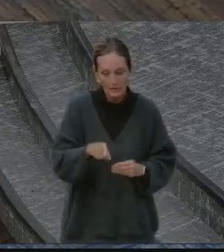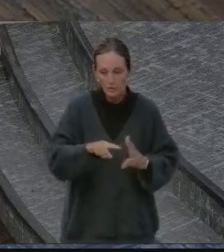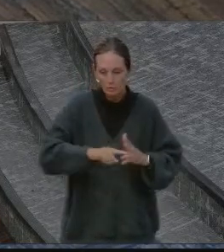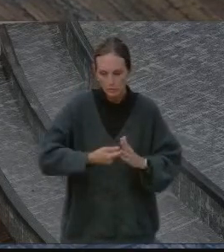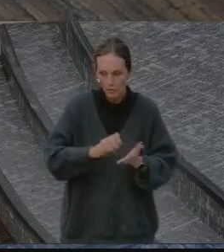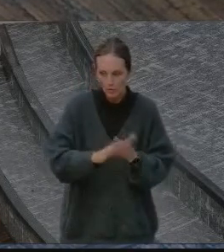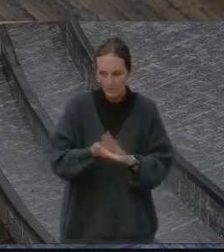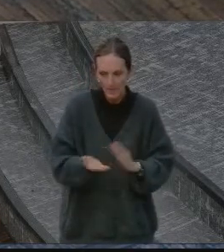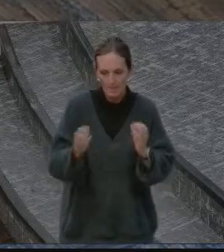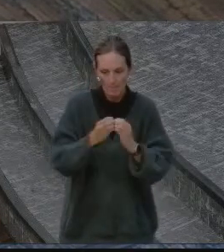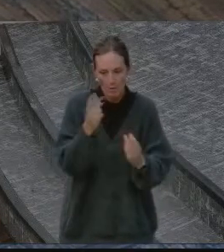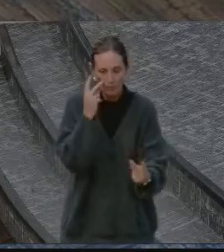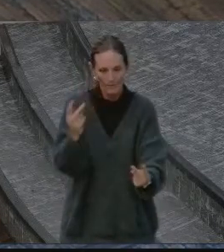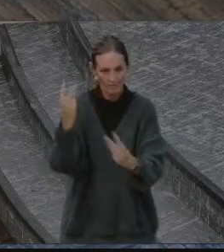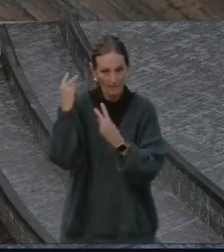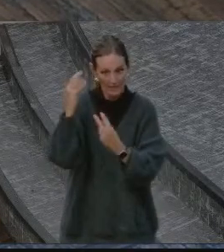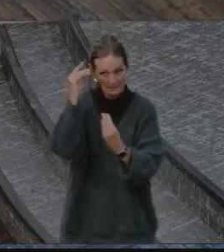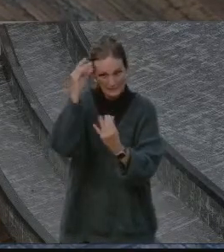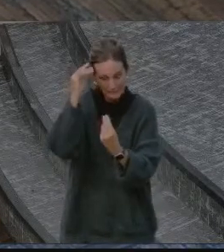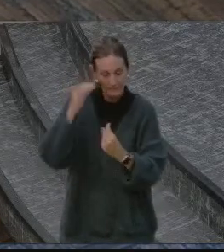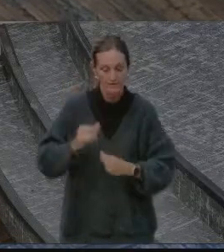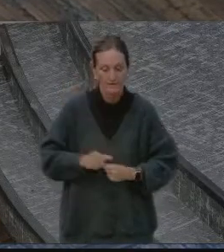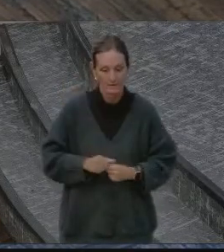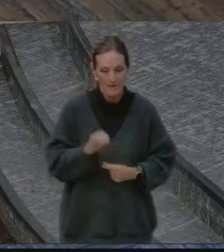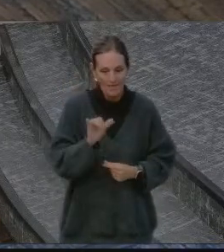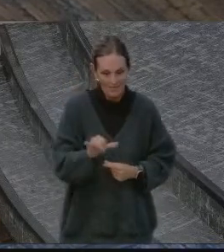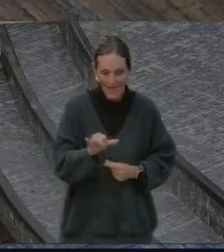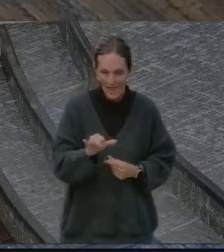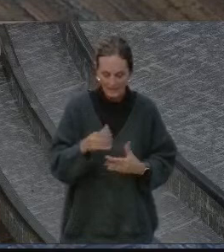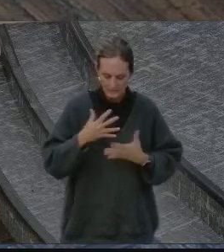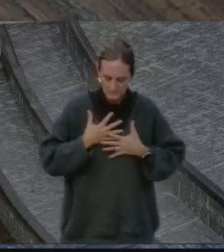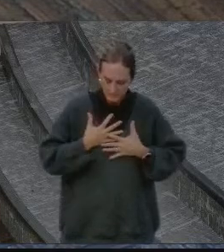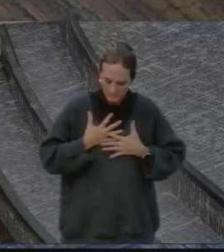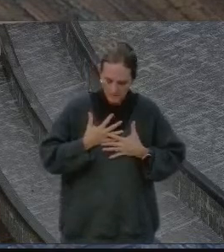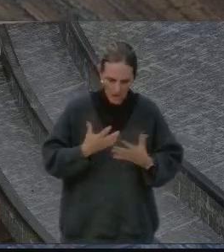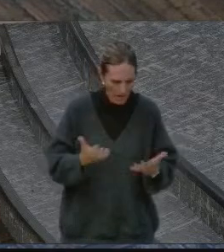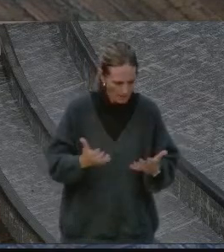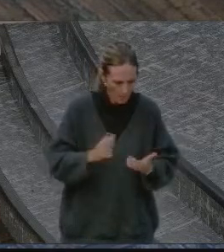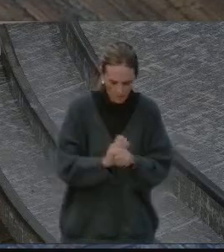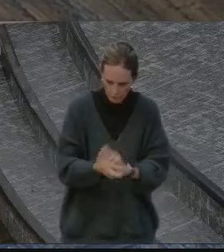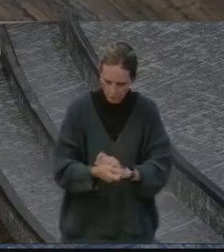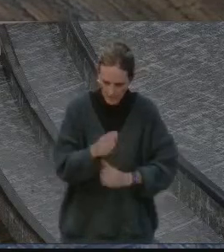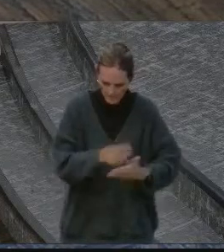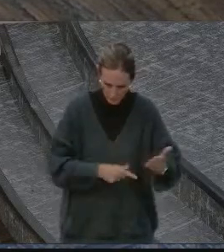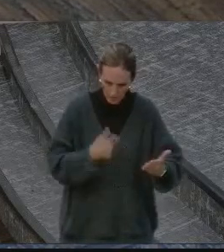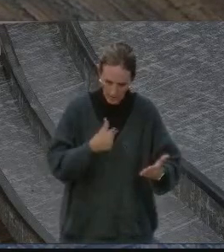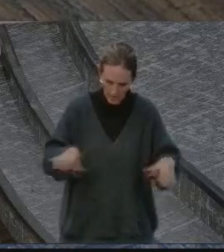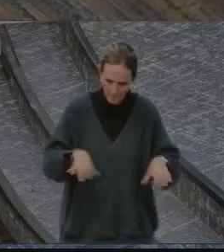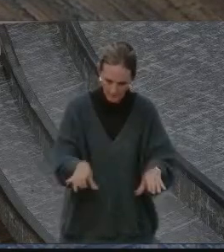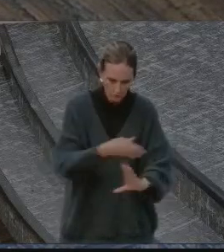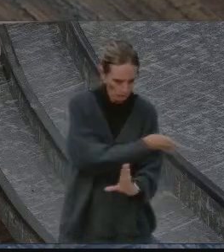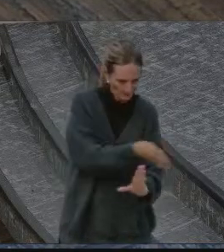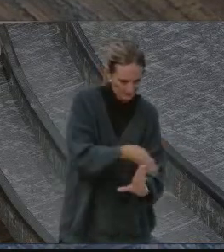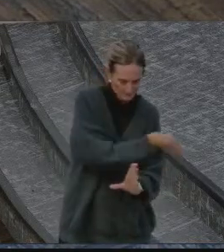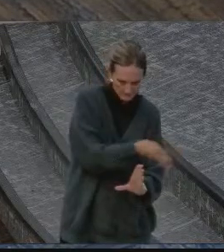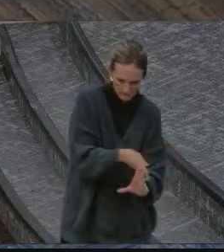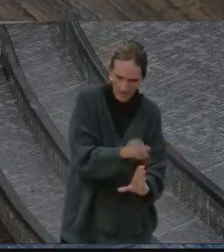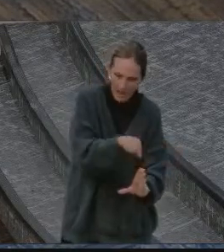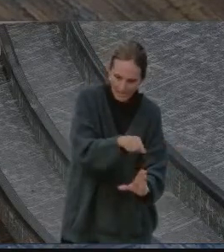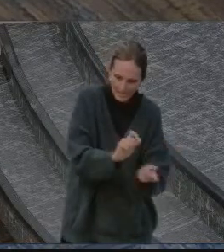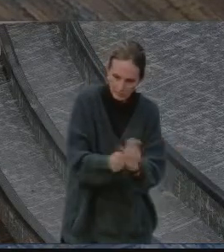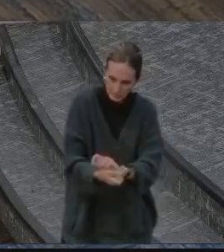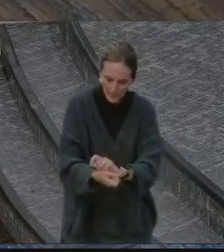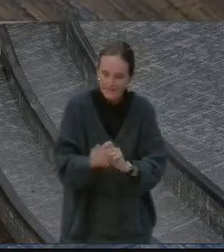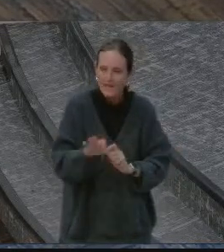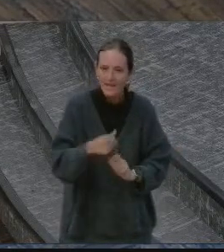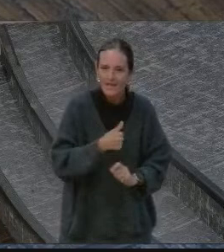your practices, it's that scrub within you that wants to change what you've been doing. Because to say you've been doing what you've